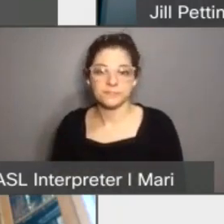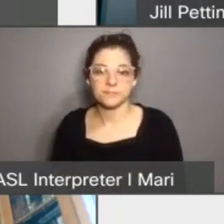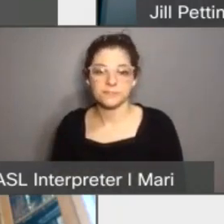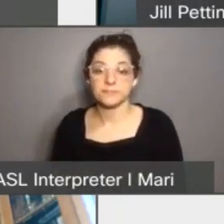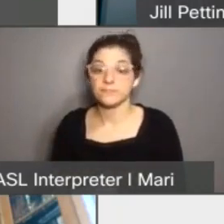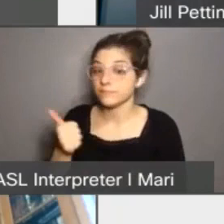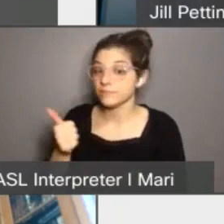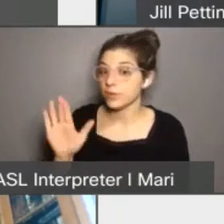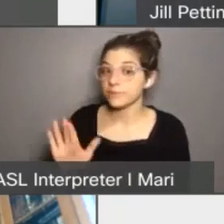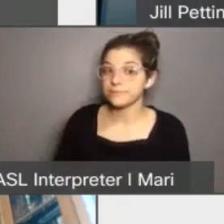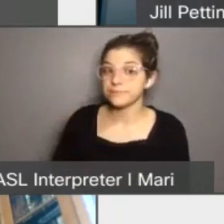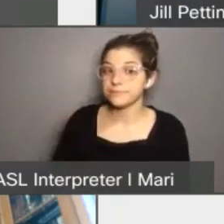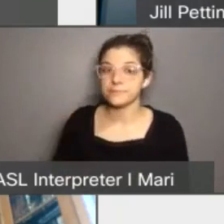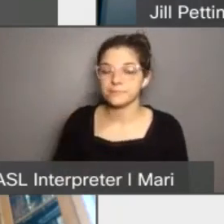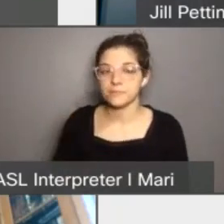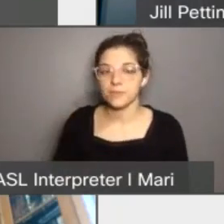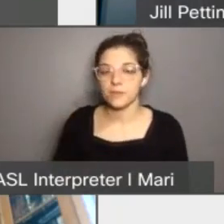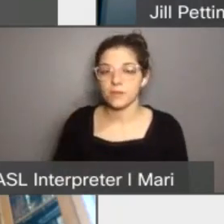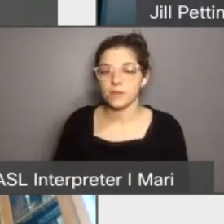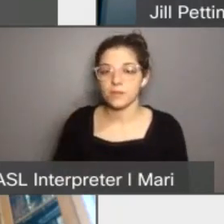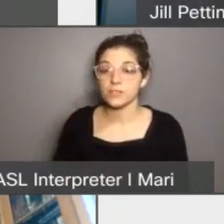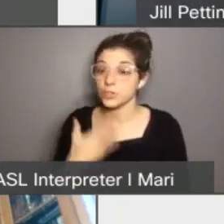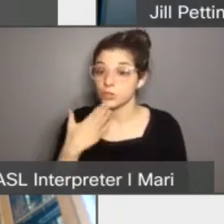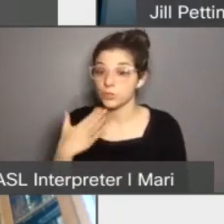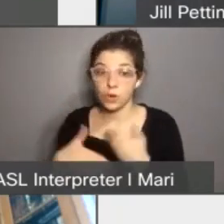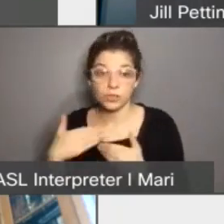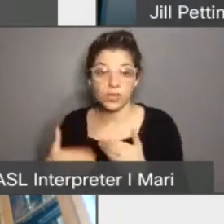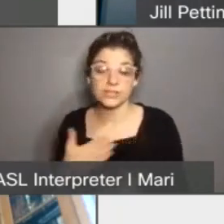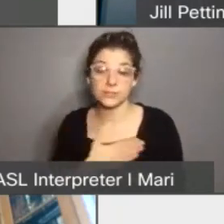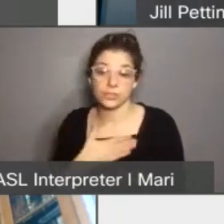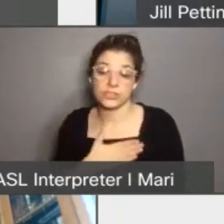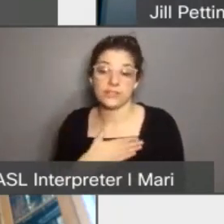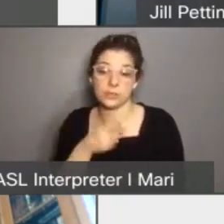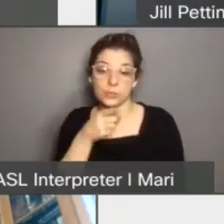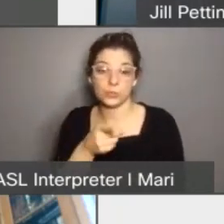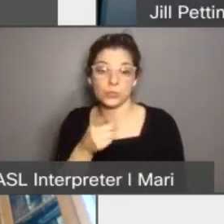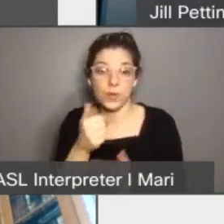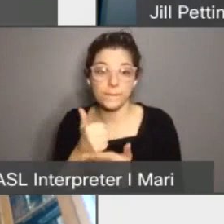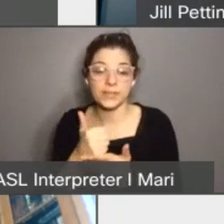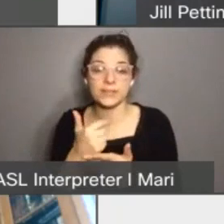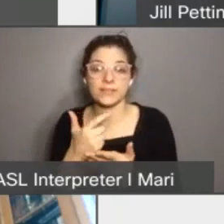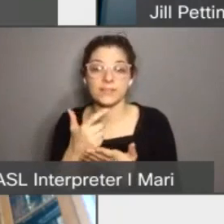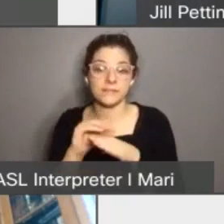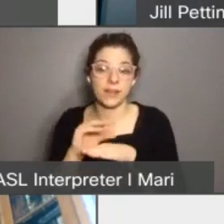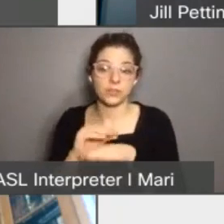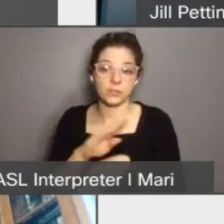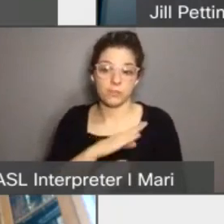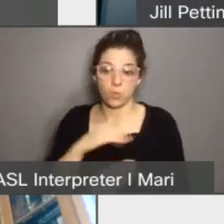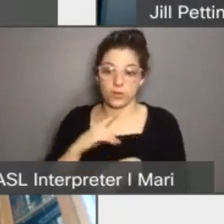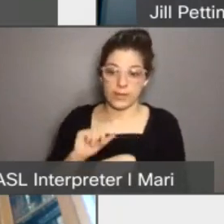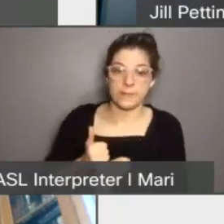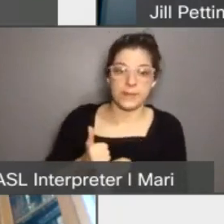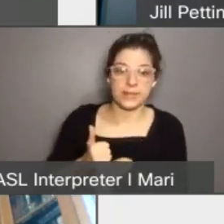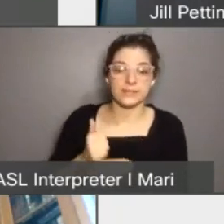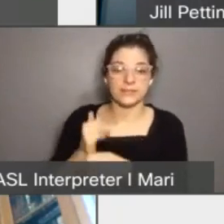Great, great. That's such good progress, and appreciate you helping the advisory board actually implement